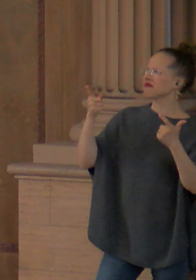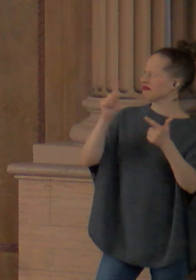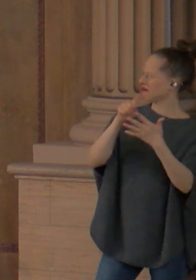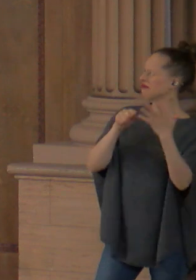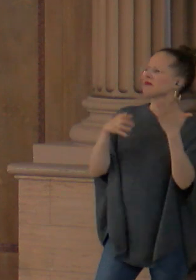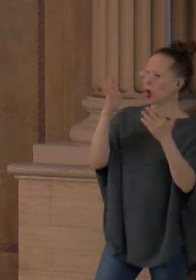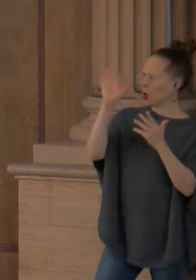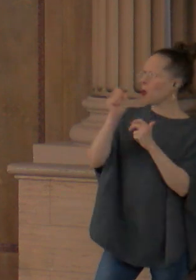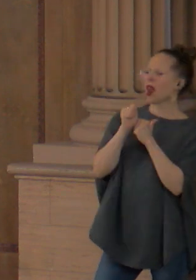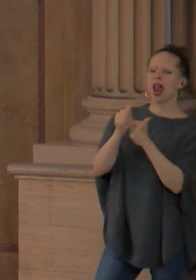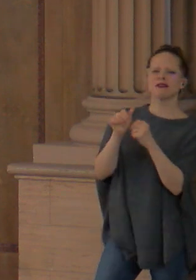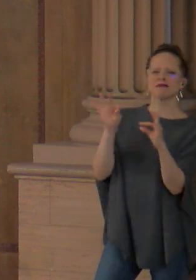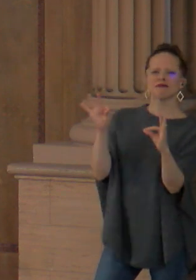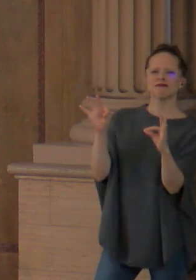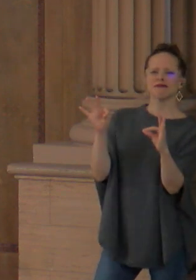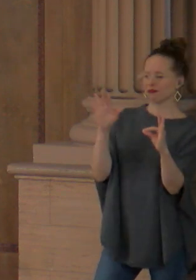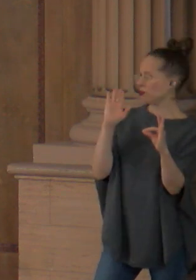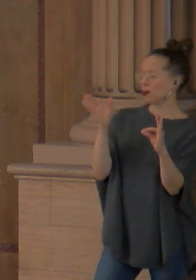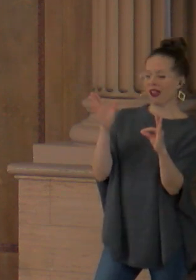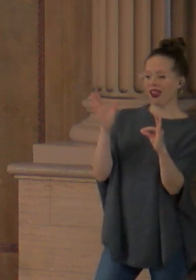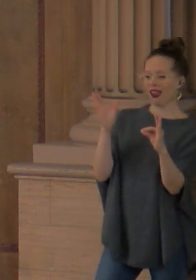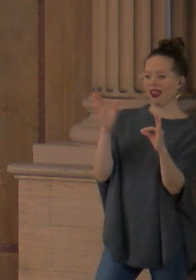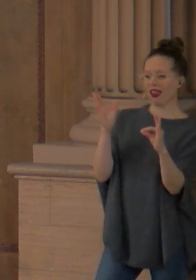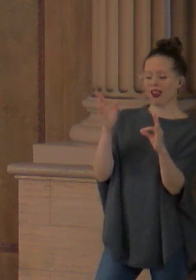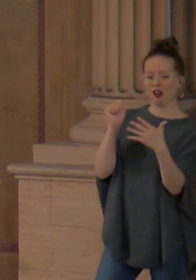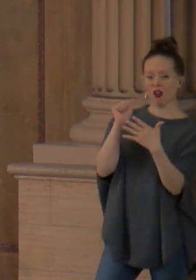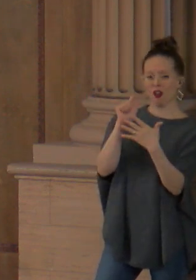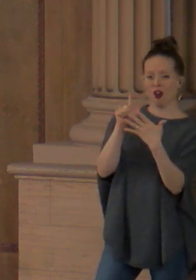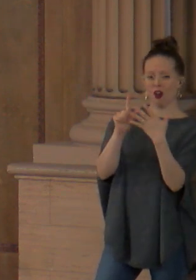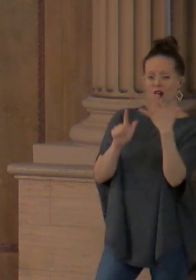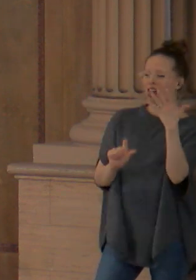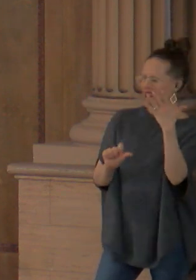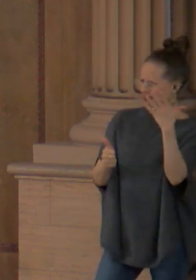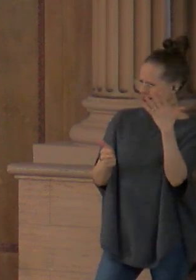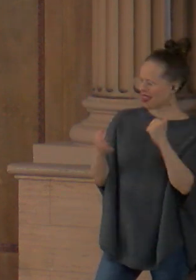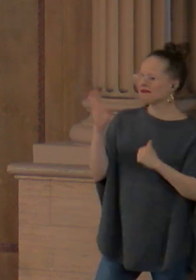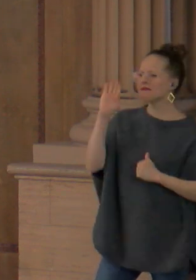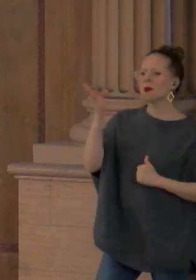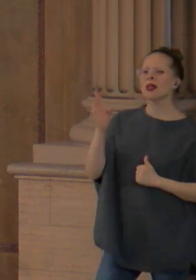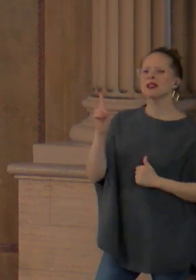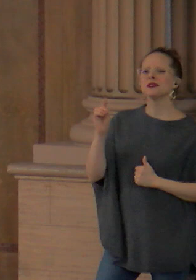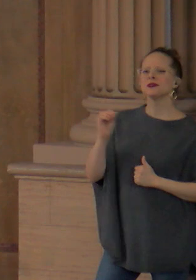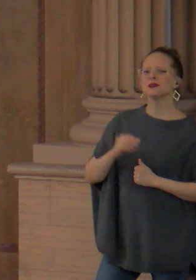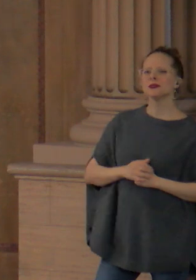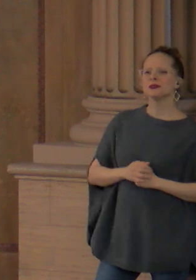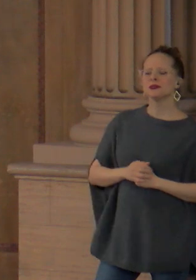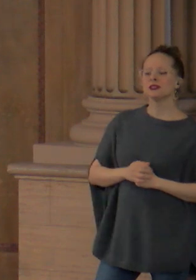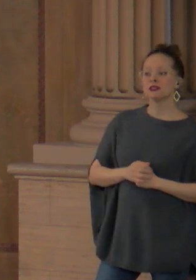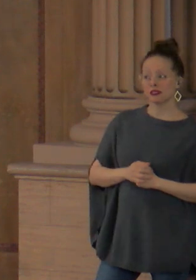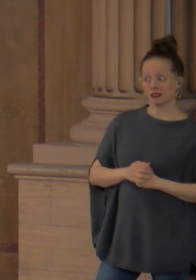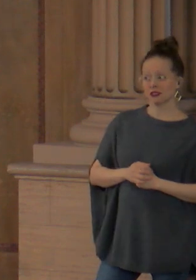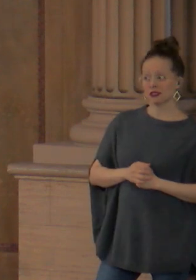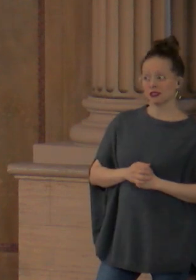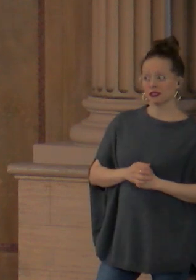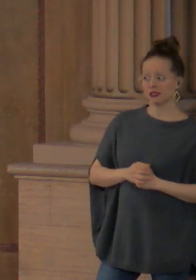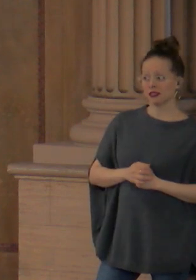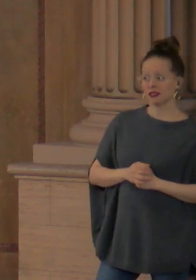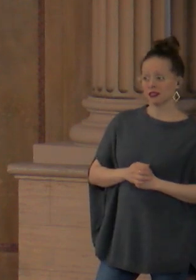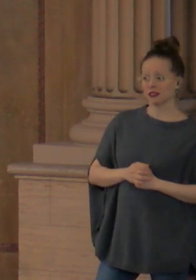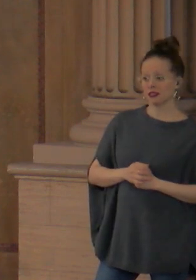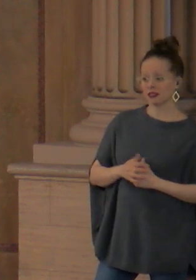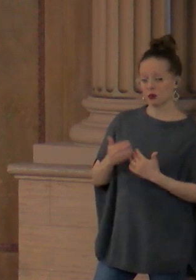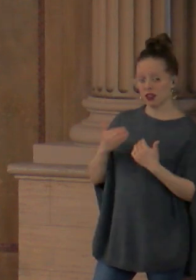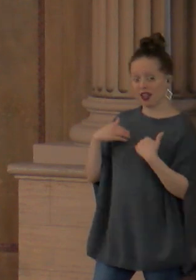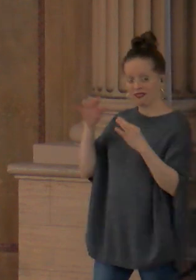things we will do. We'll do all of them. And so was struck the deal. We have perfect